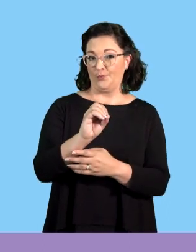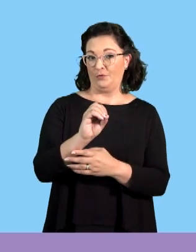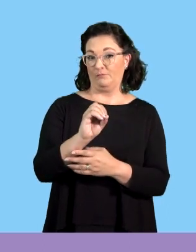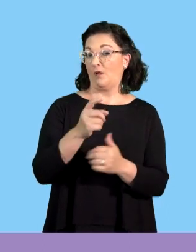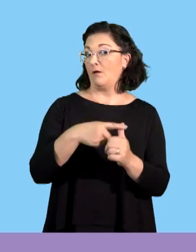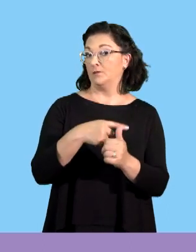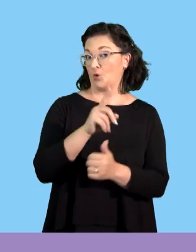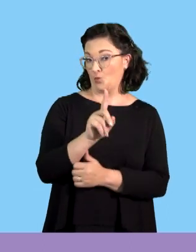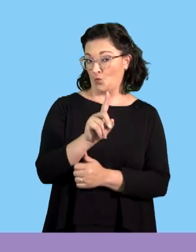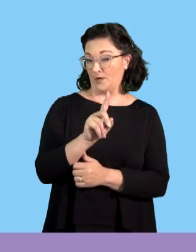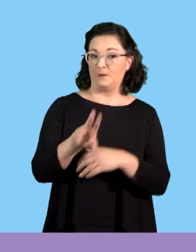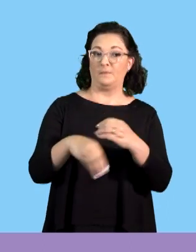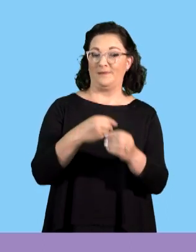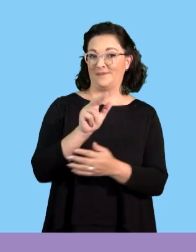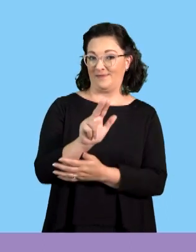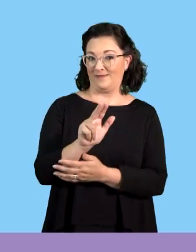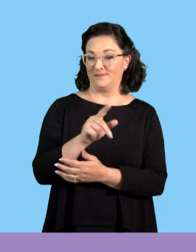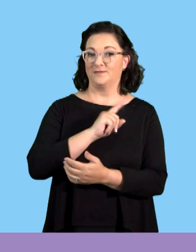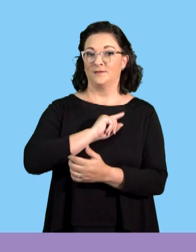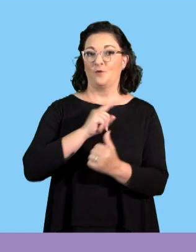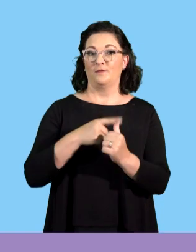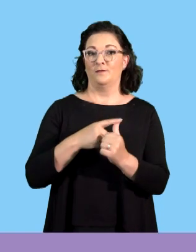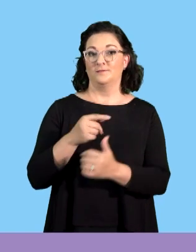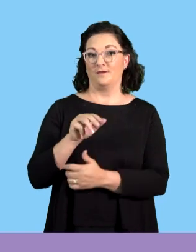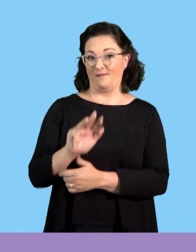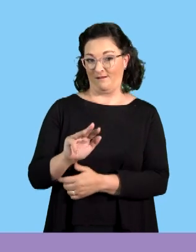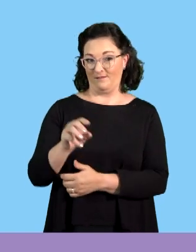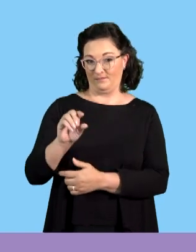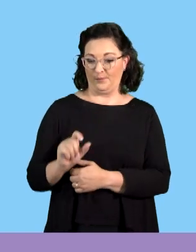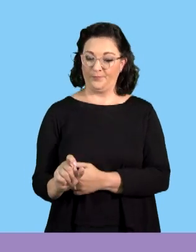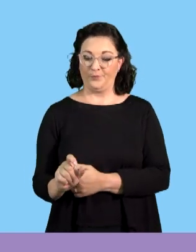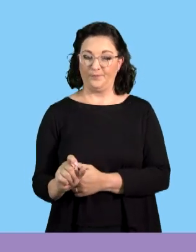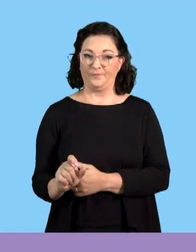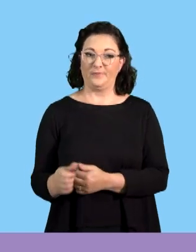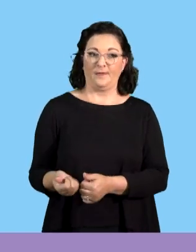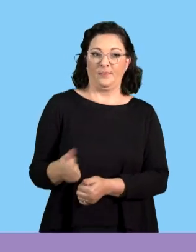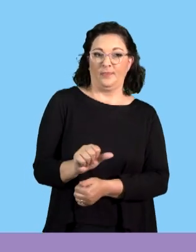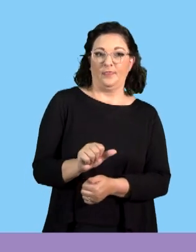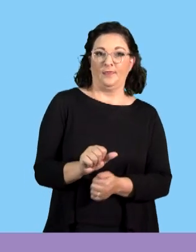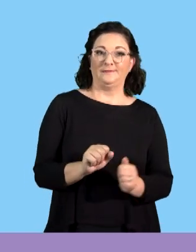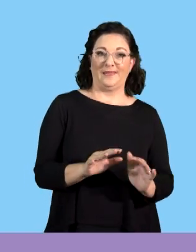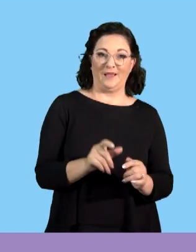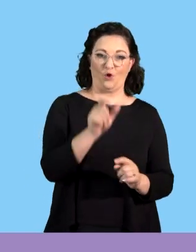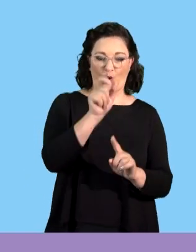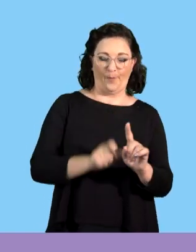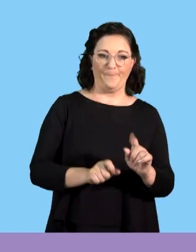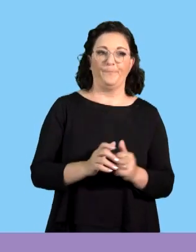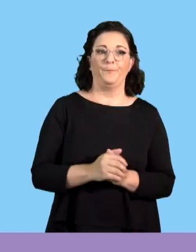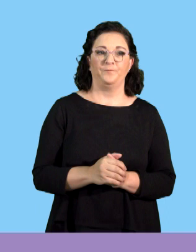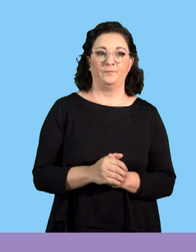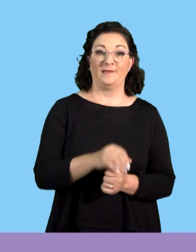hundredths, which will give you 1, plus 8 hundredths gives you 9. And then we move to the tenths column, which is